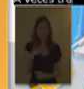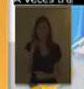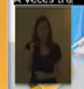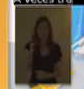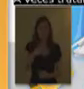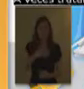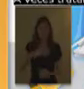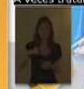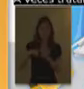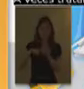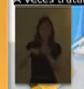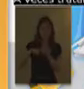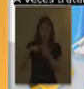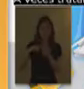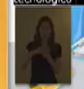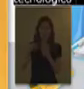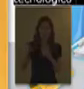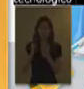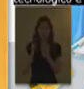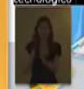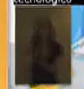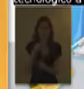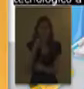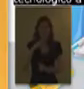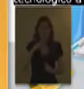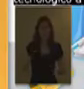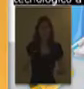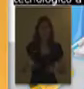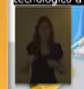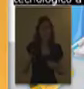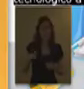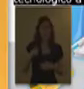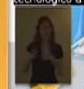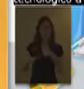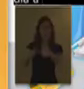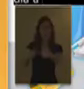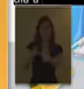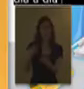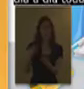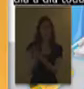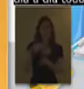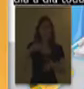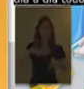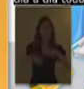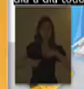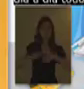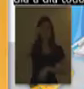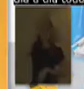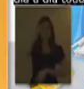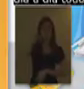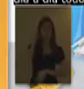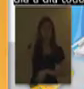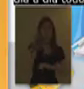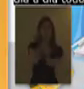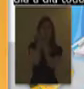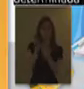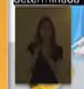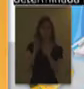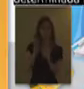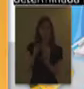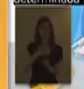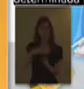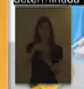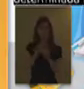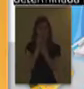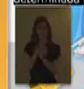technological side, things that we have in everyday life, things that we conceive of in a particular way, and this